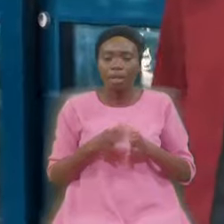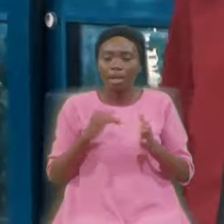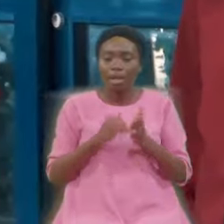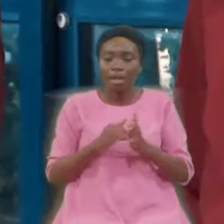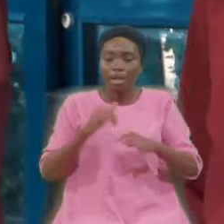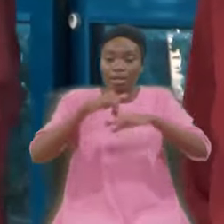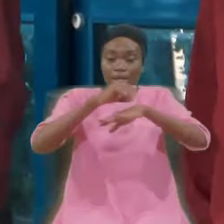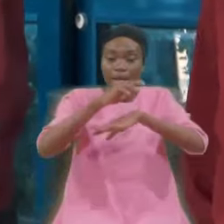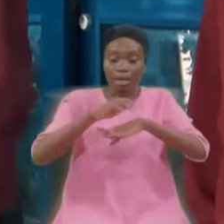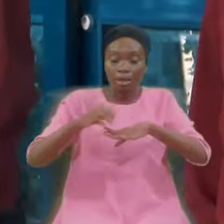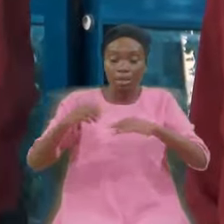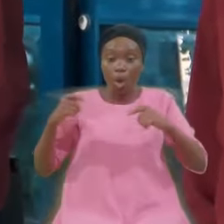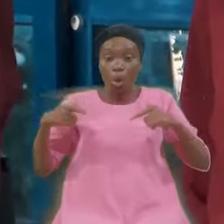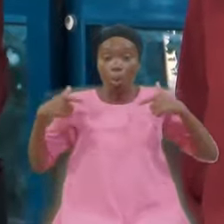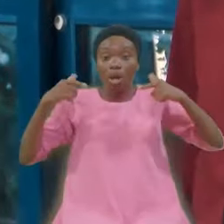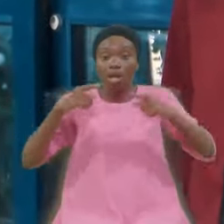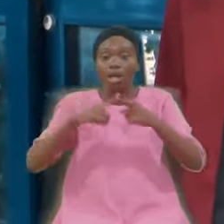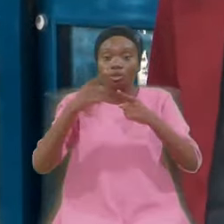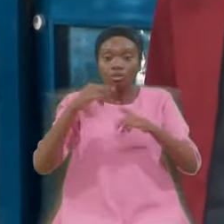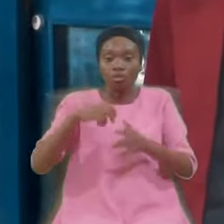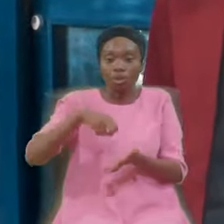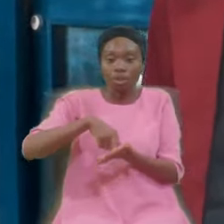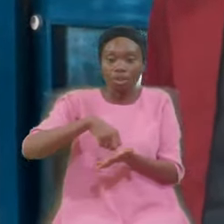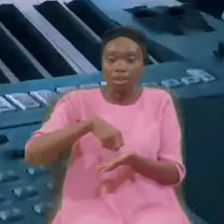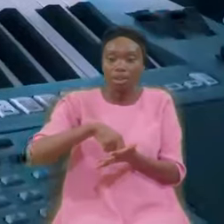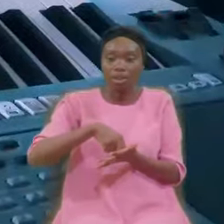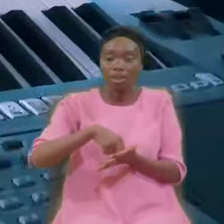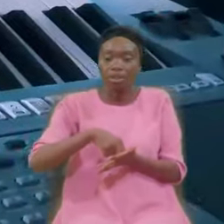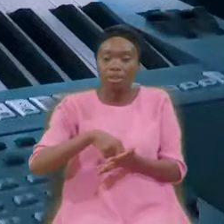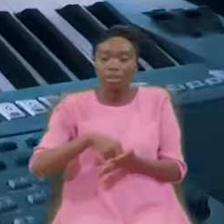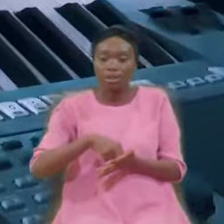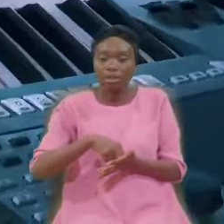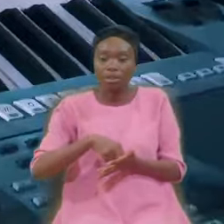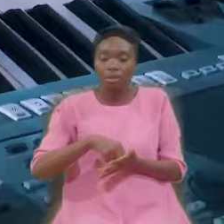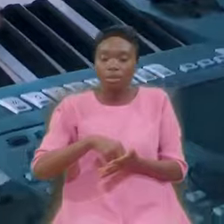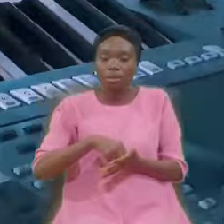Sends Goliath to his knees.